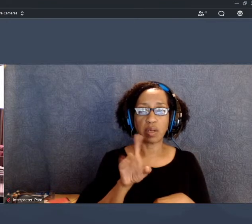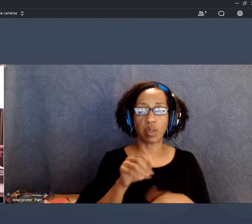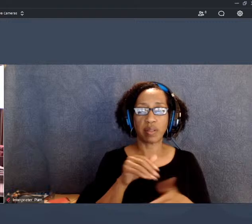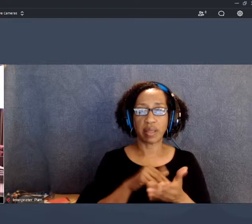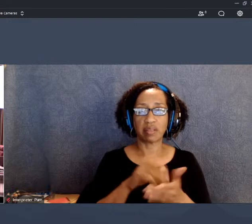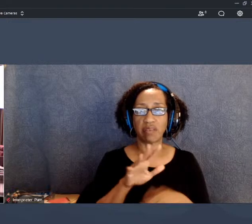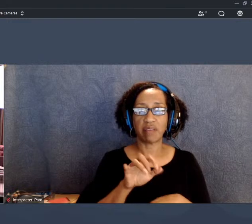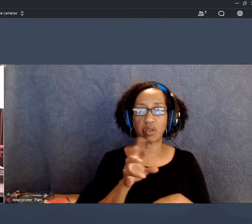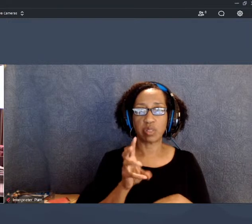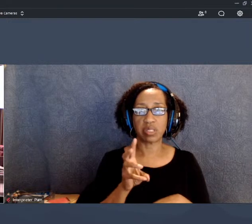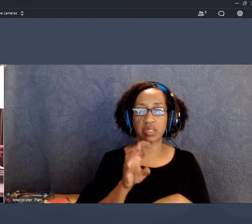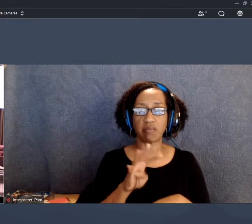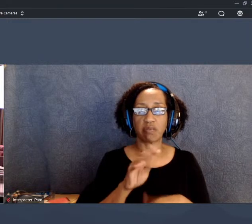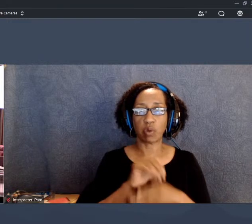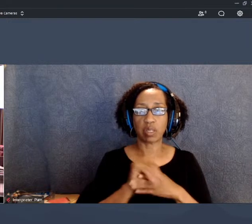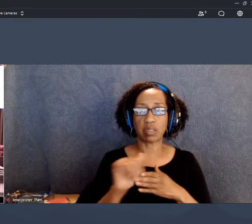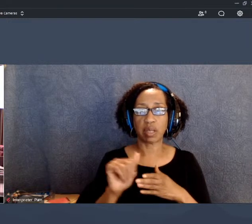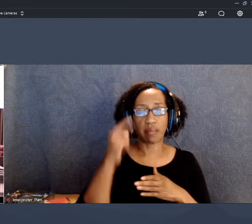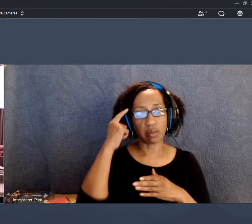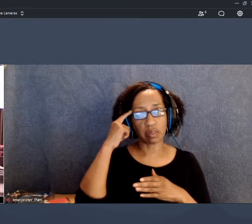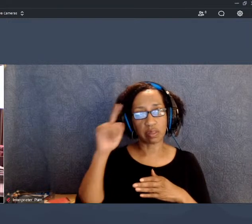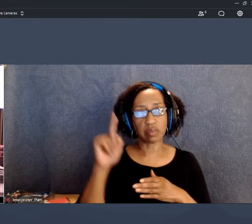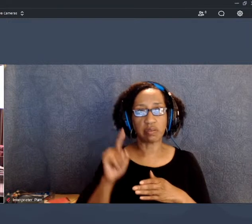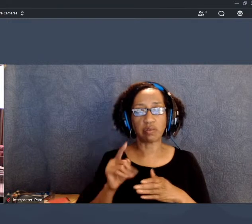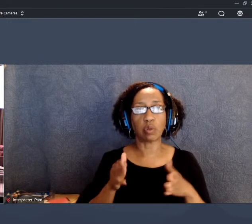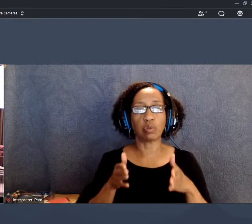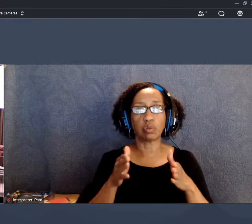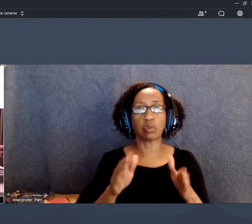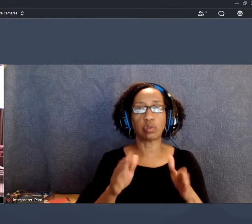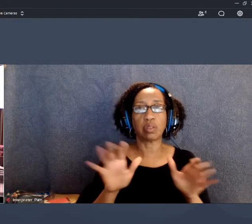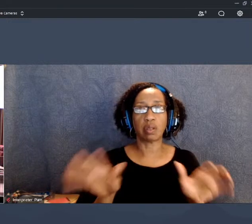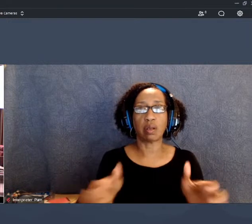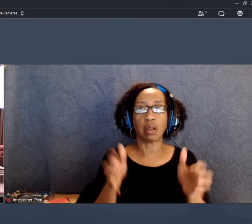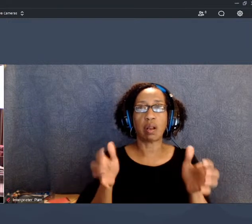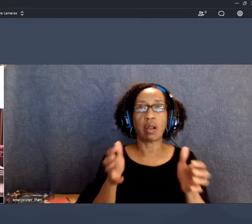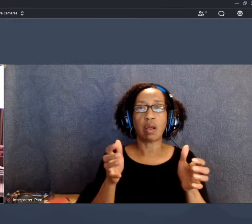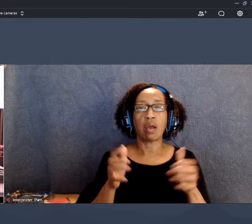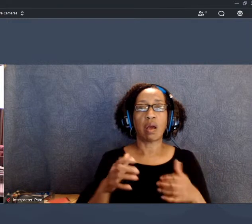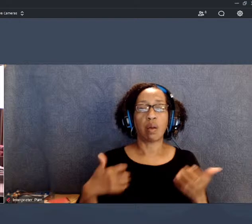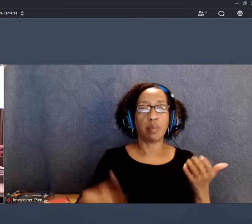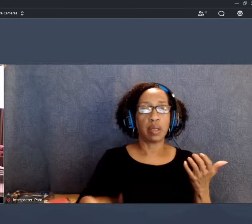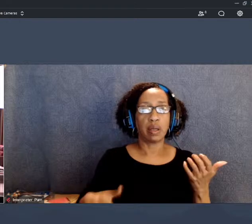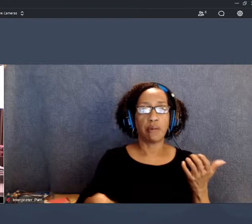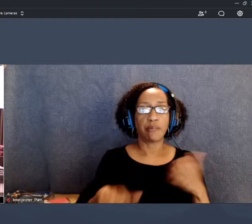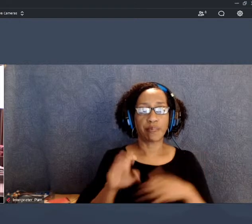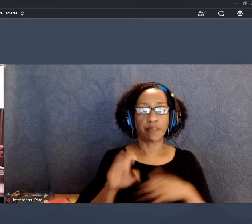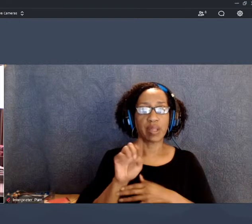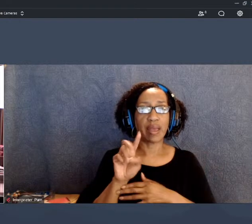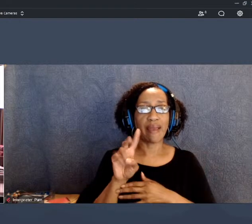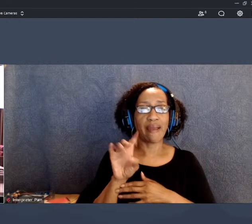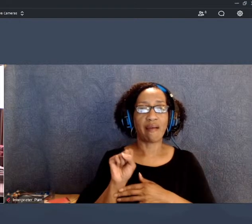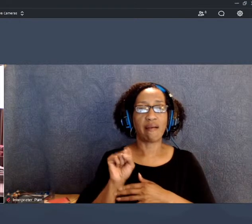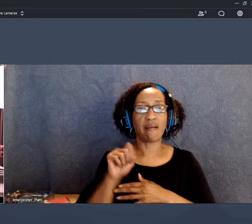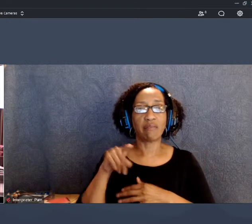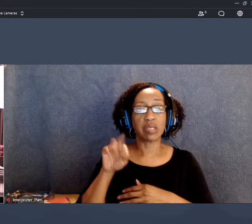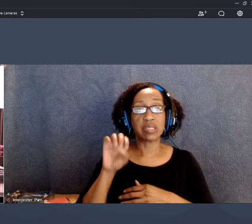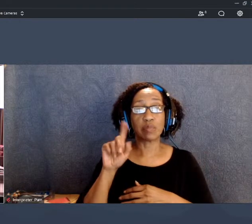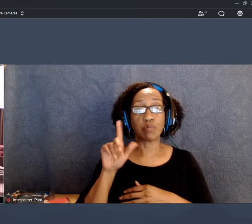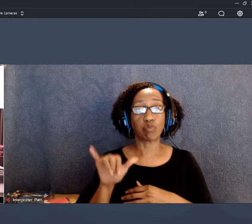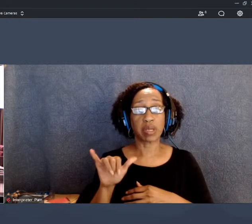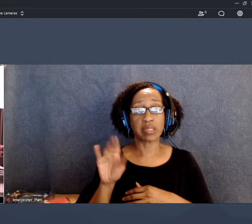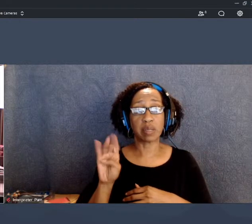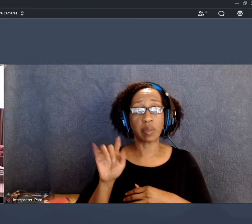$181,564 for streetscape and improvement for Elvis Presley Boulevard from Commercial Parkway to Winchester.